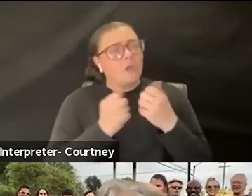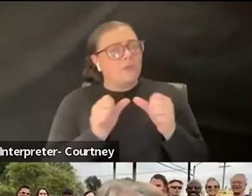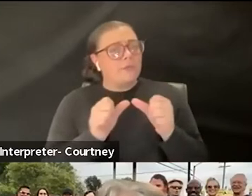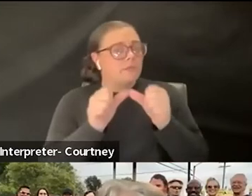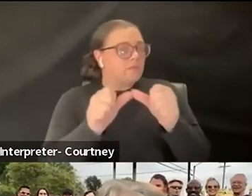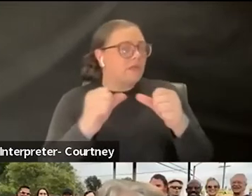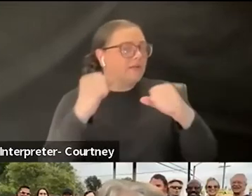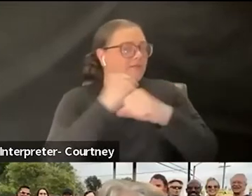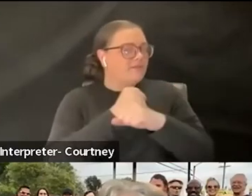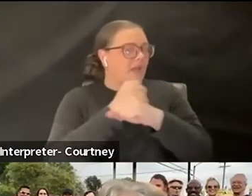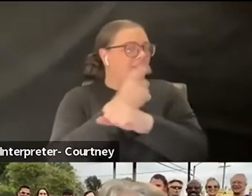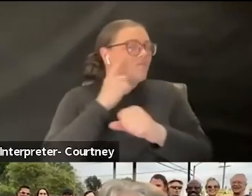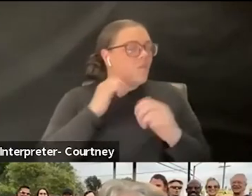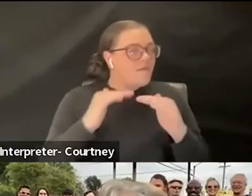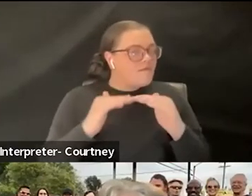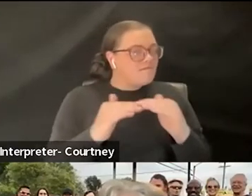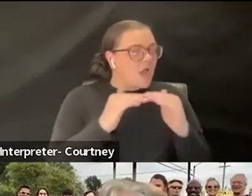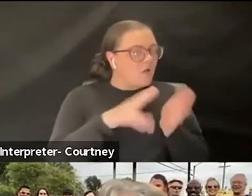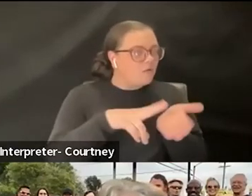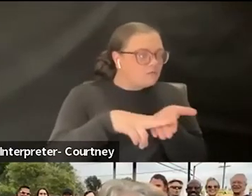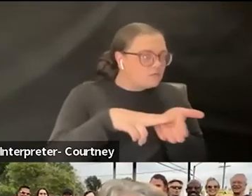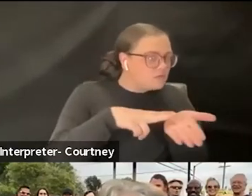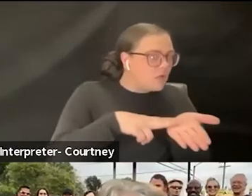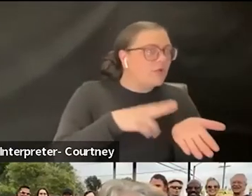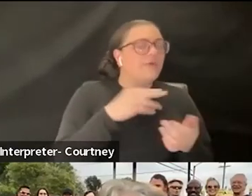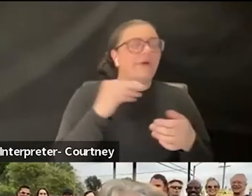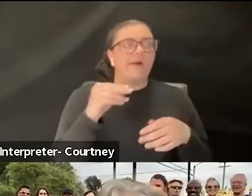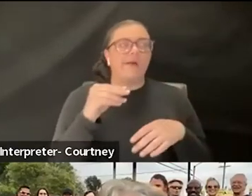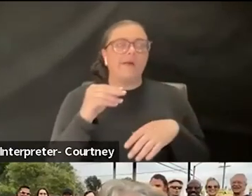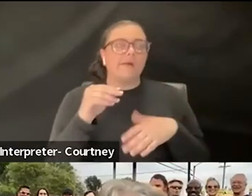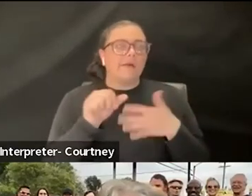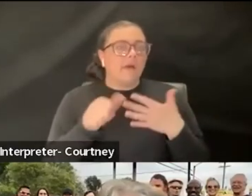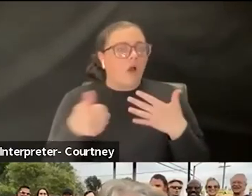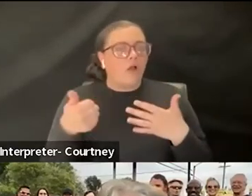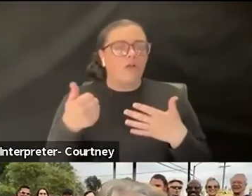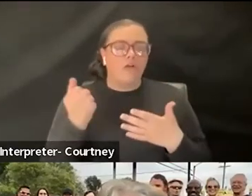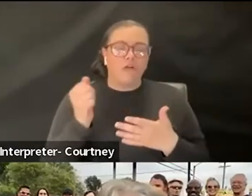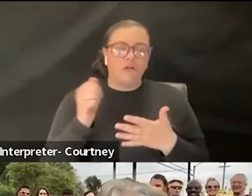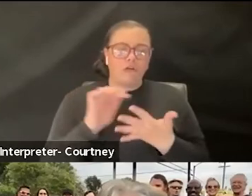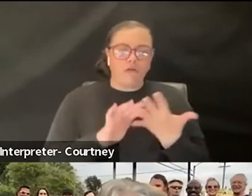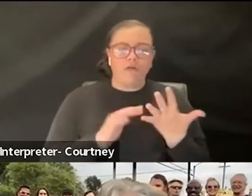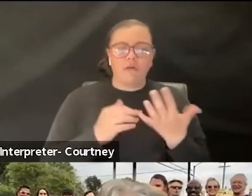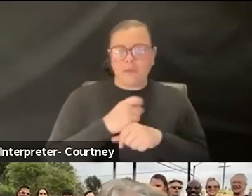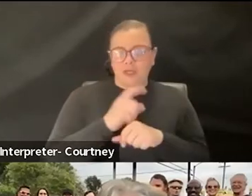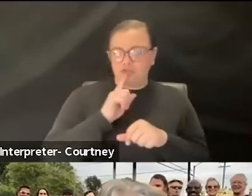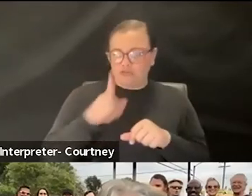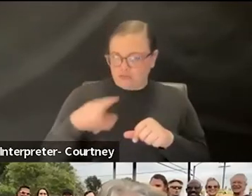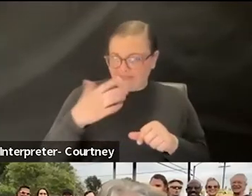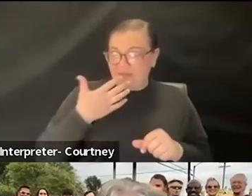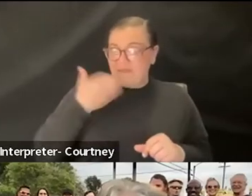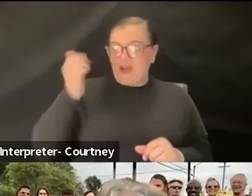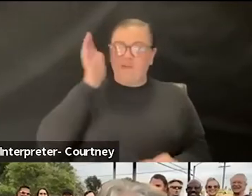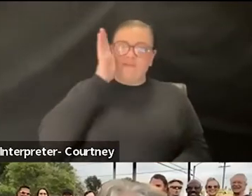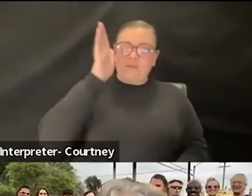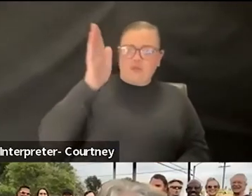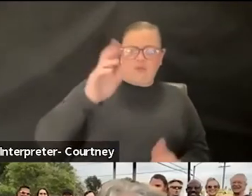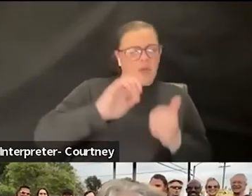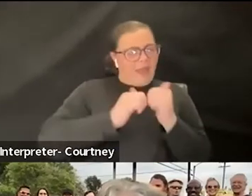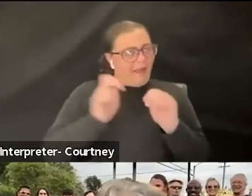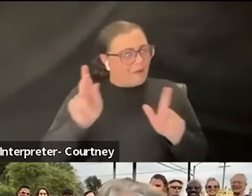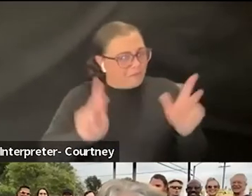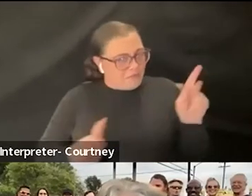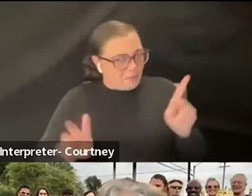are going to bring a better and better future for everybody? How can people get involved and support their union once they are a